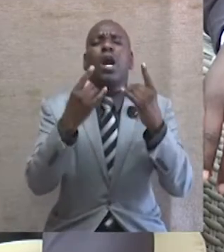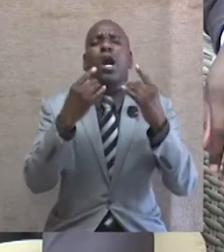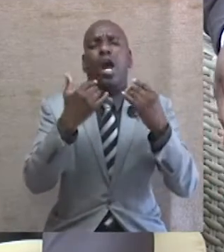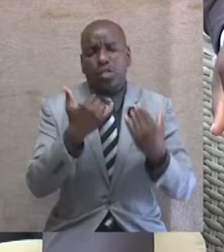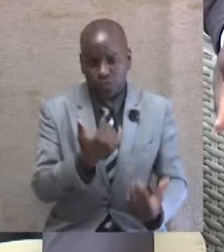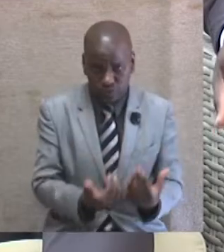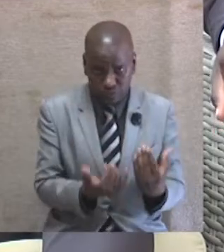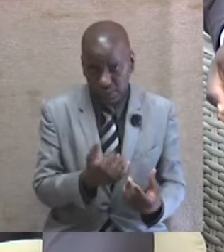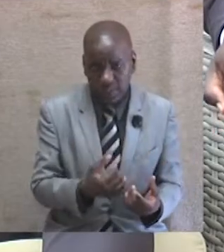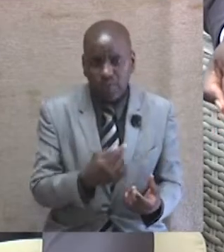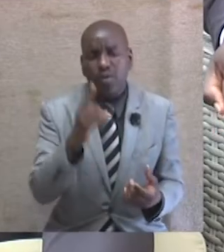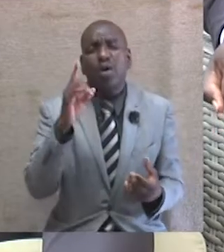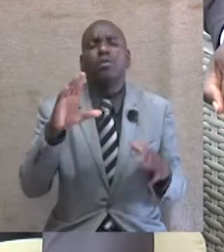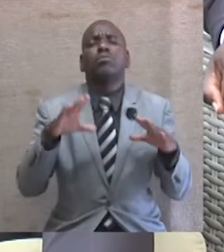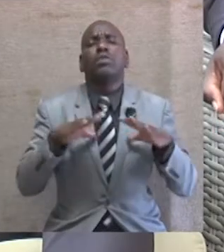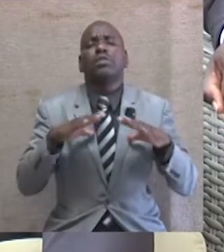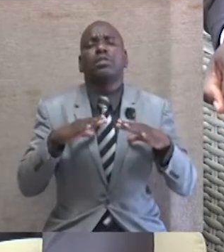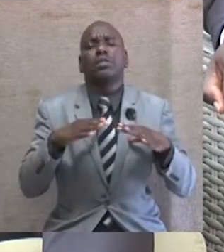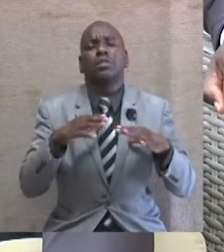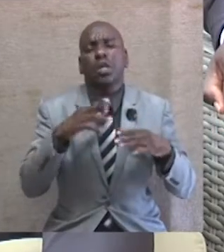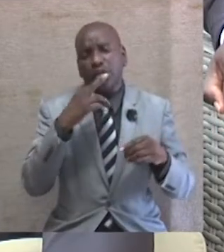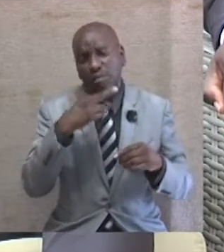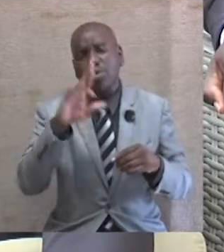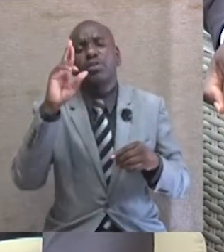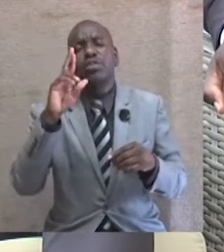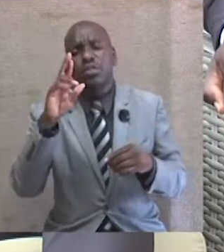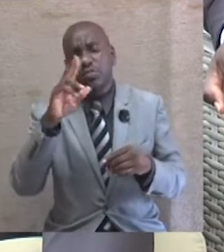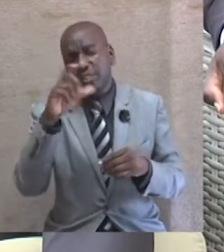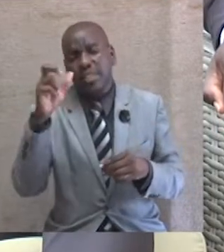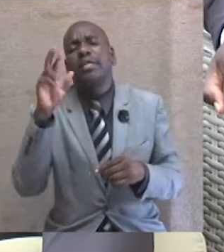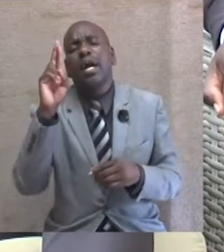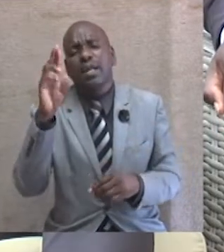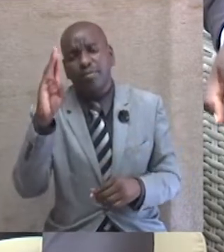because it's one thing for them to be able to report when they don't know what